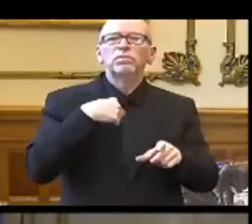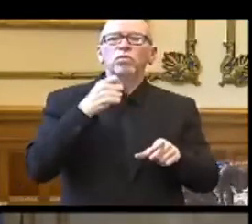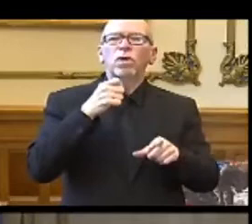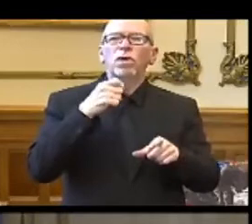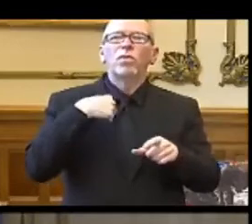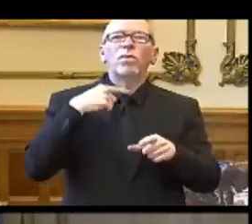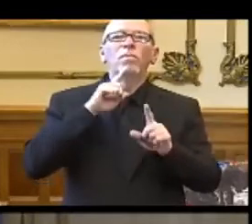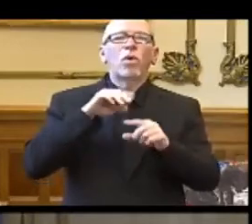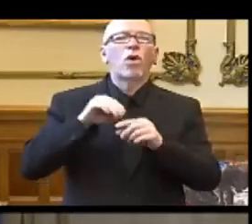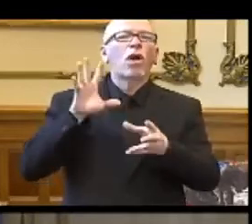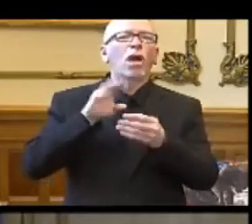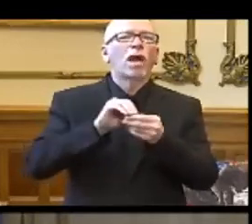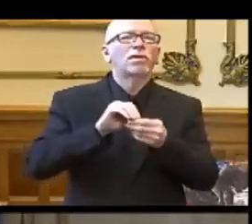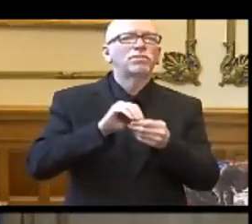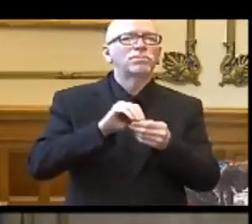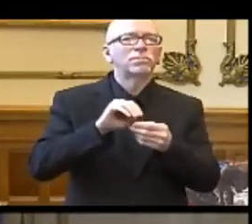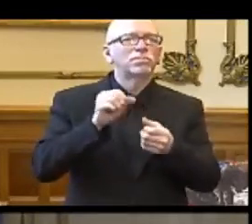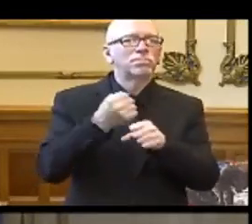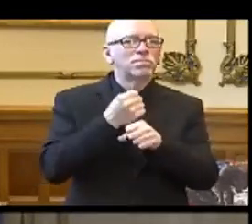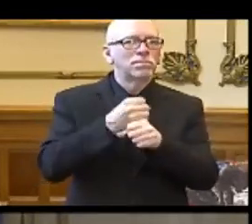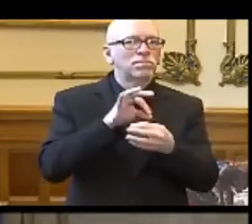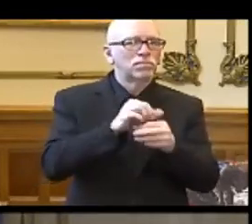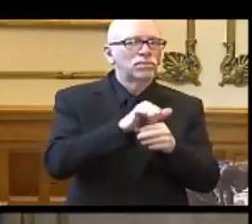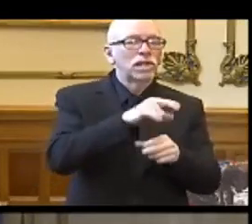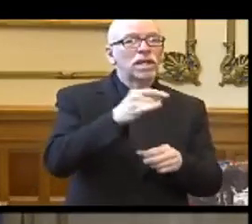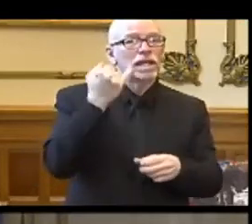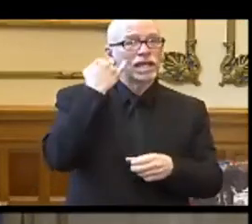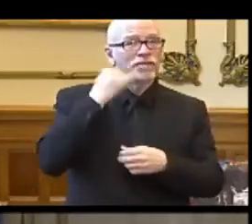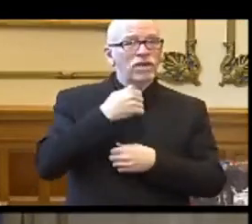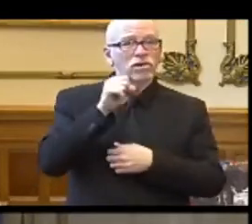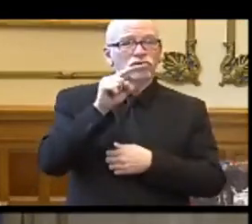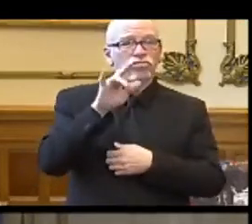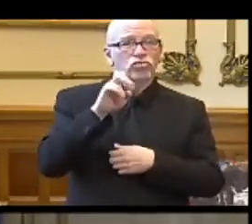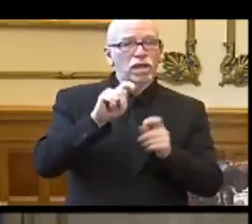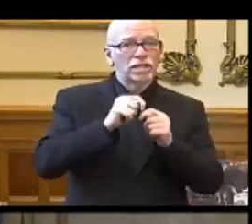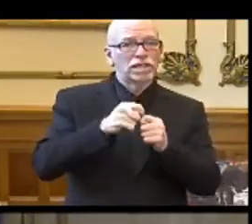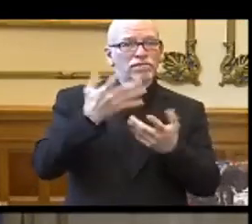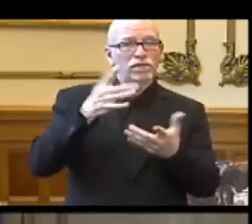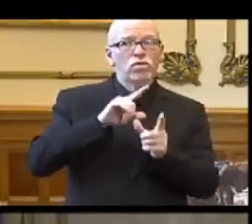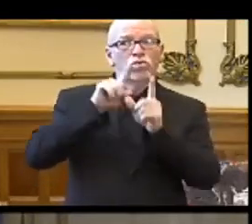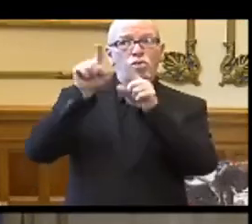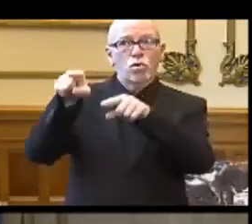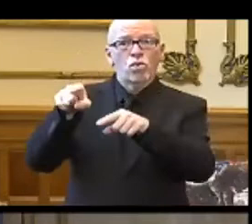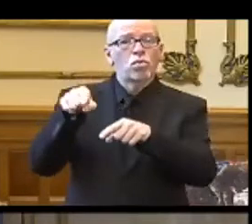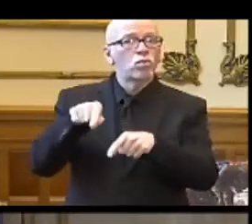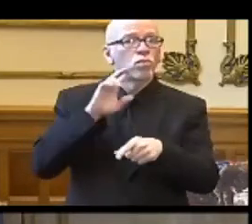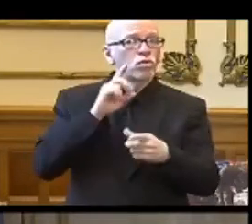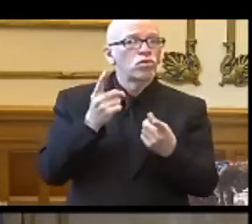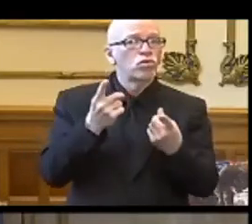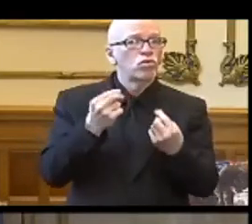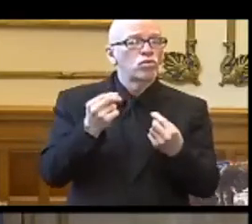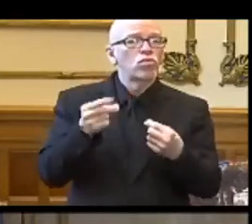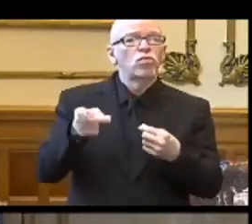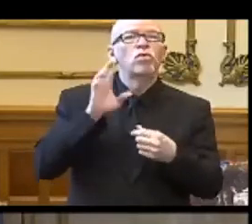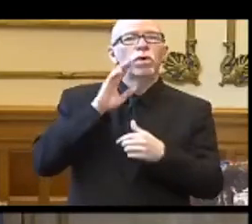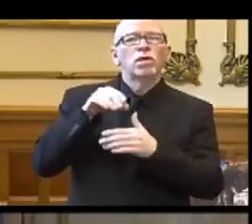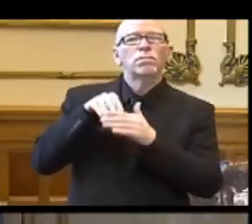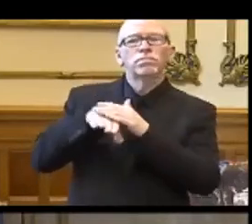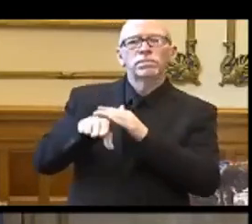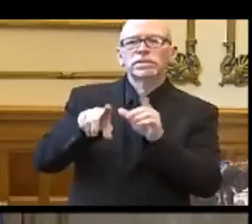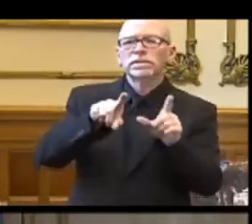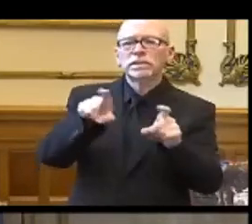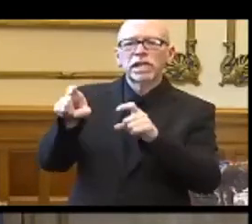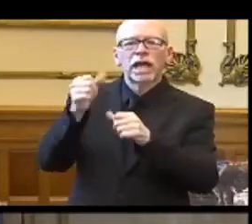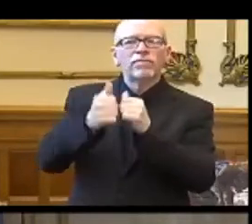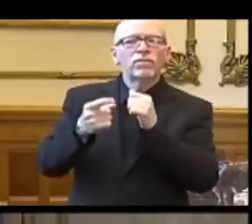aggregate data with regards to that. If our strike team has been in there, what they will do is go in and test anybody